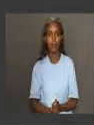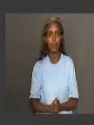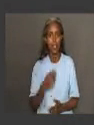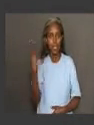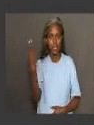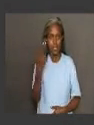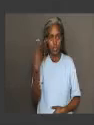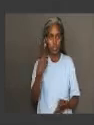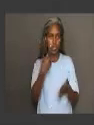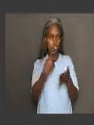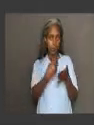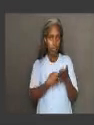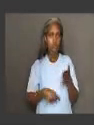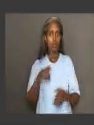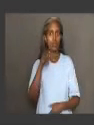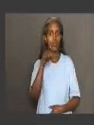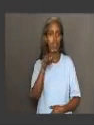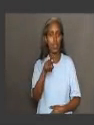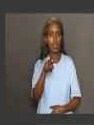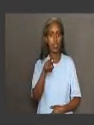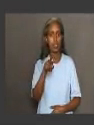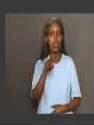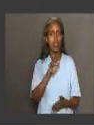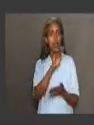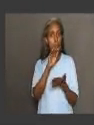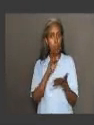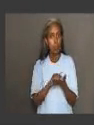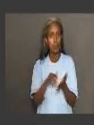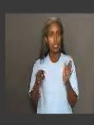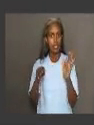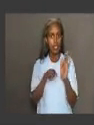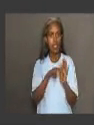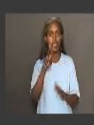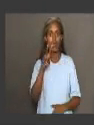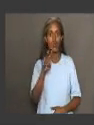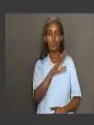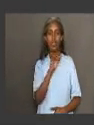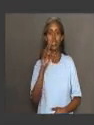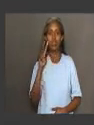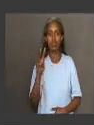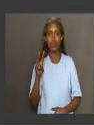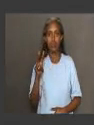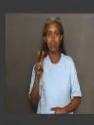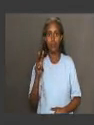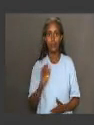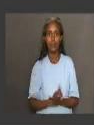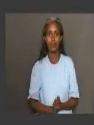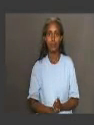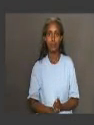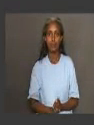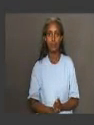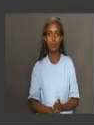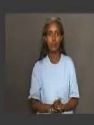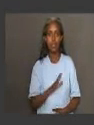Use values of x that are between -2 and 2,